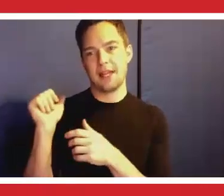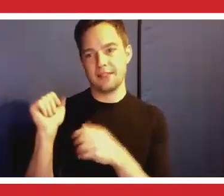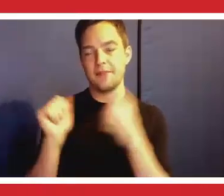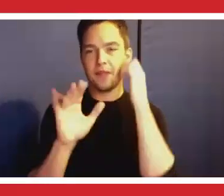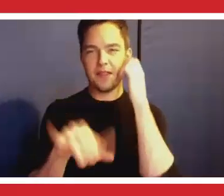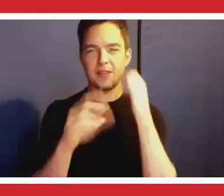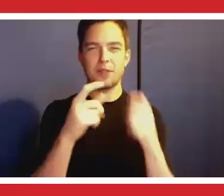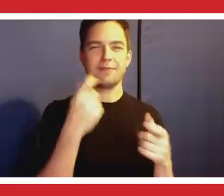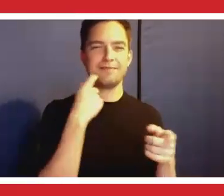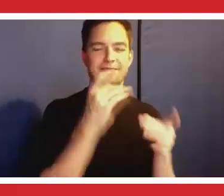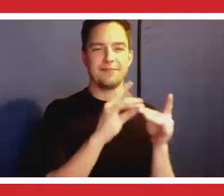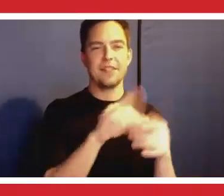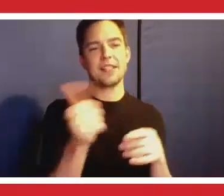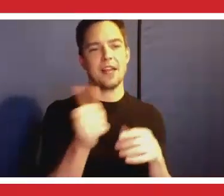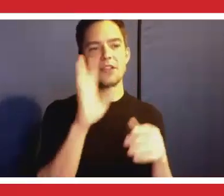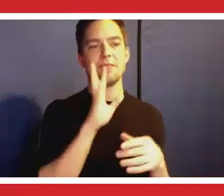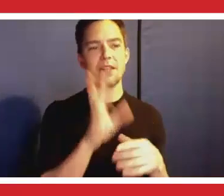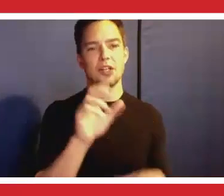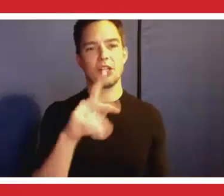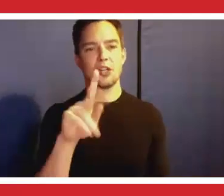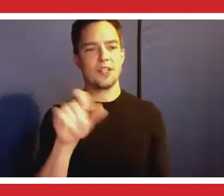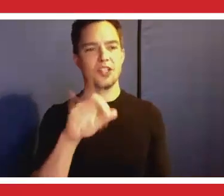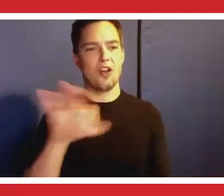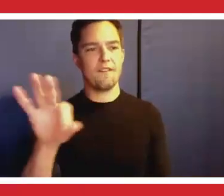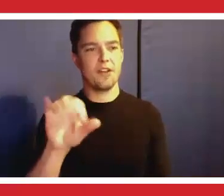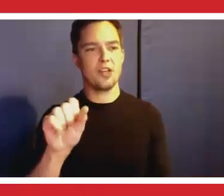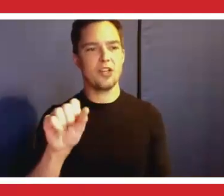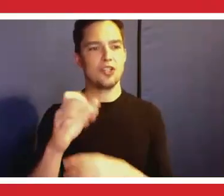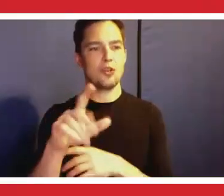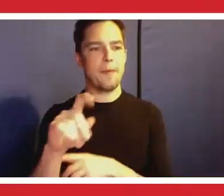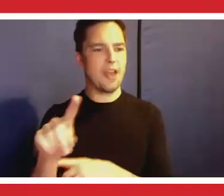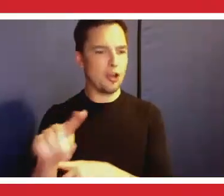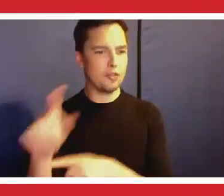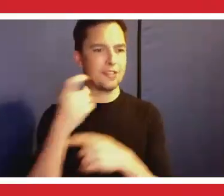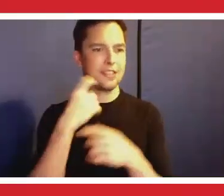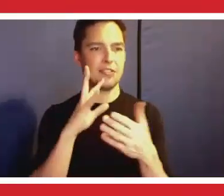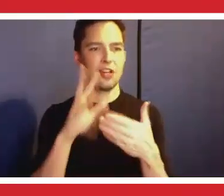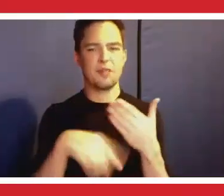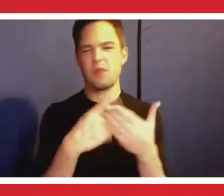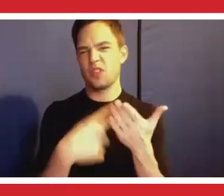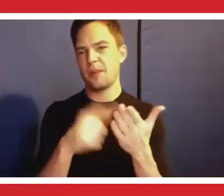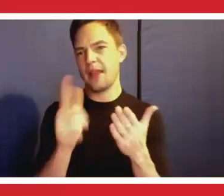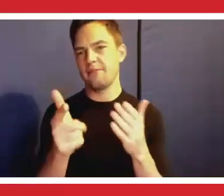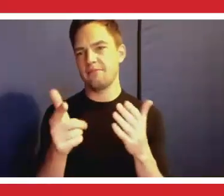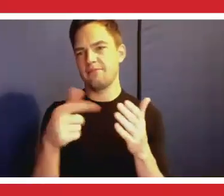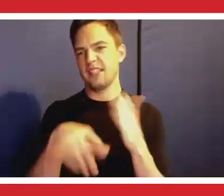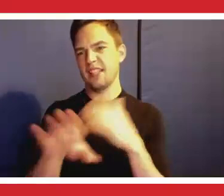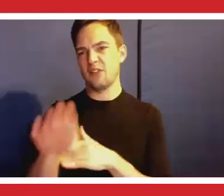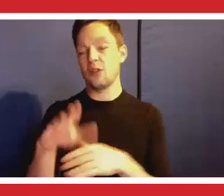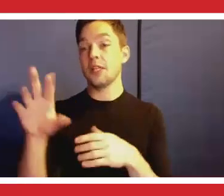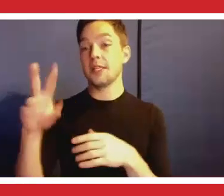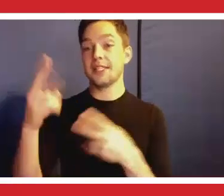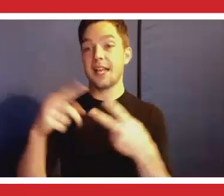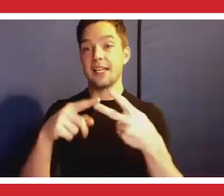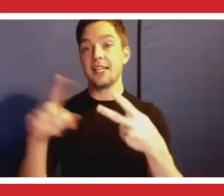was alluding to, and I'm sure we'll be discussing this in some detail this afternoon. Second to this is security,